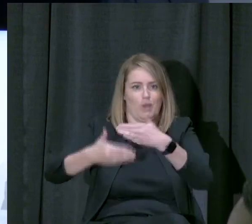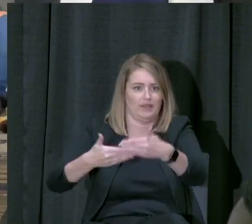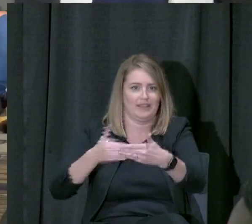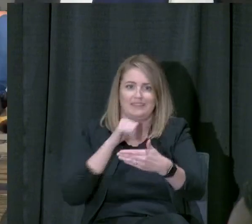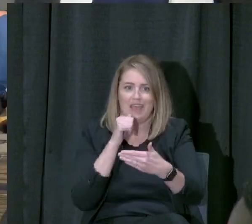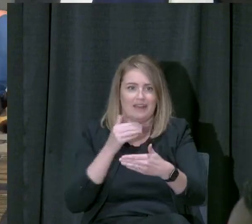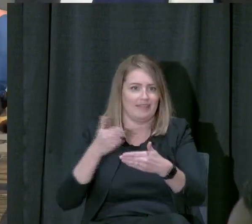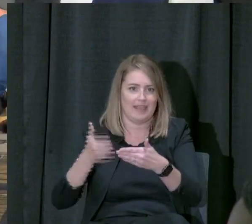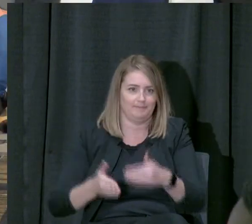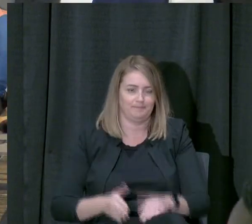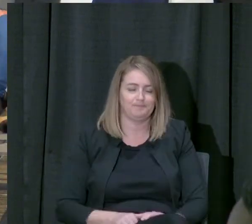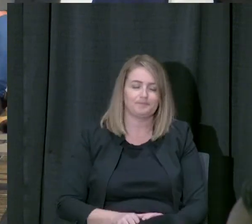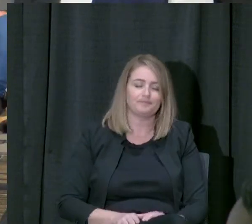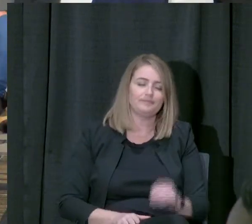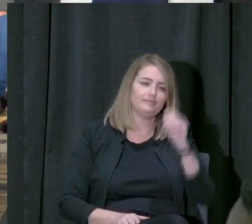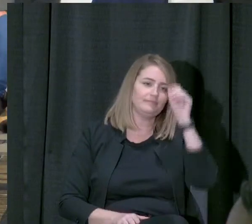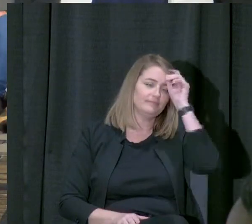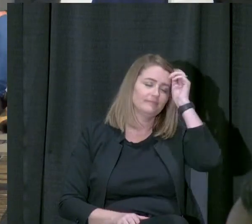Fabulous, yeah. And